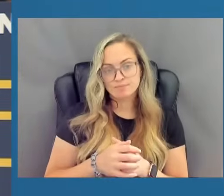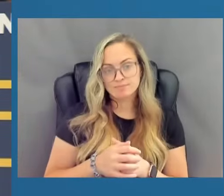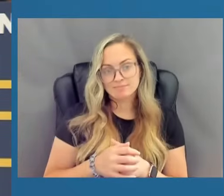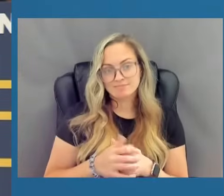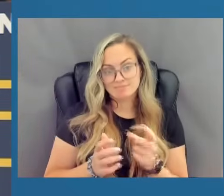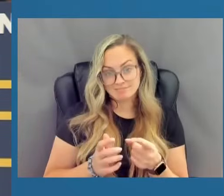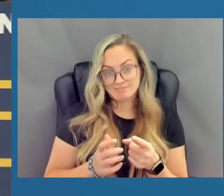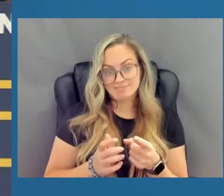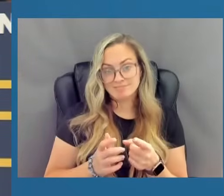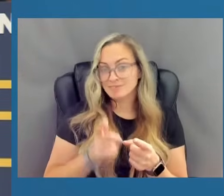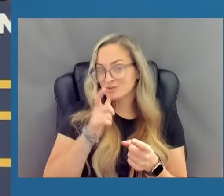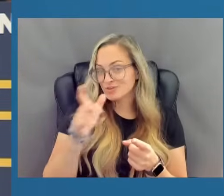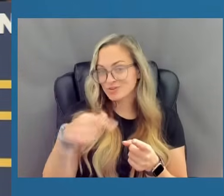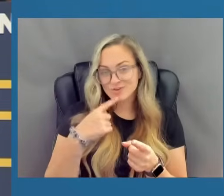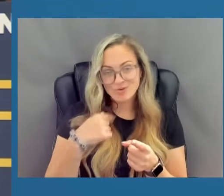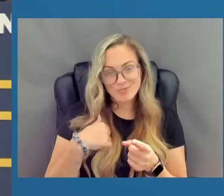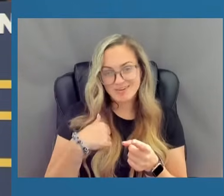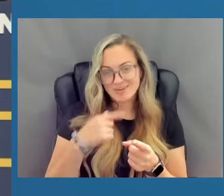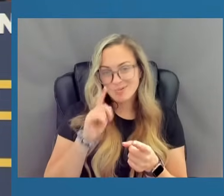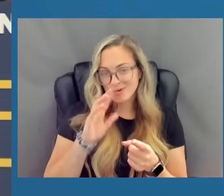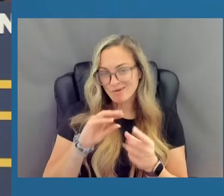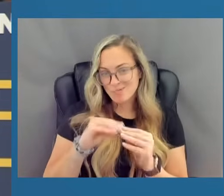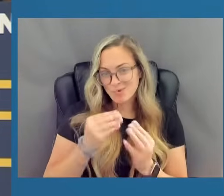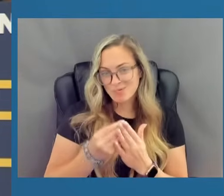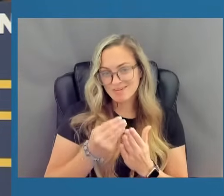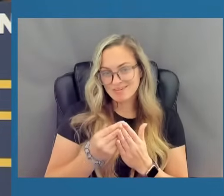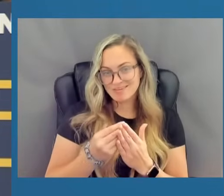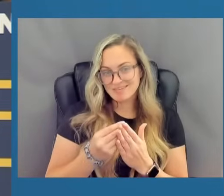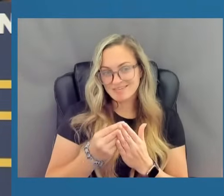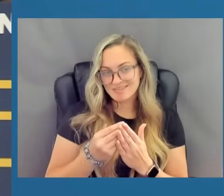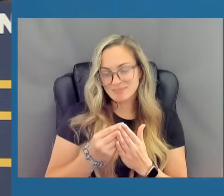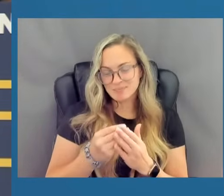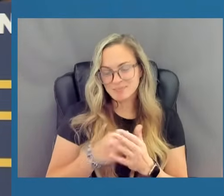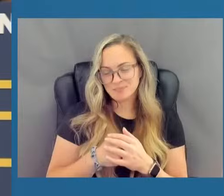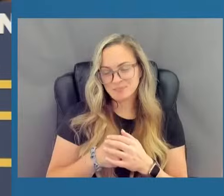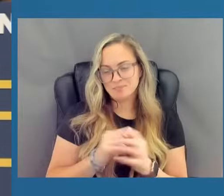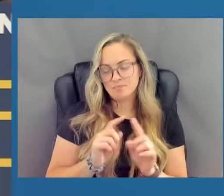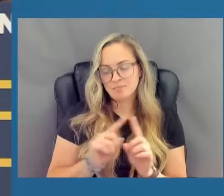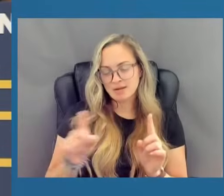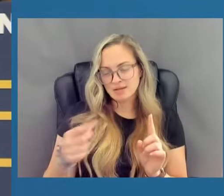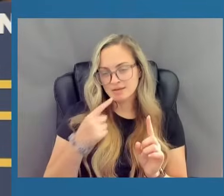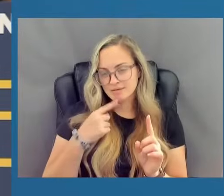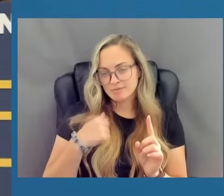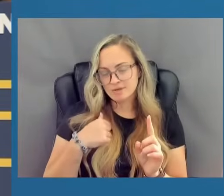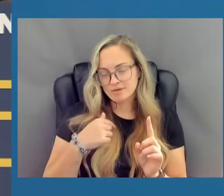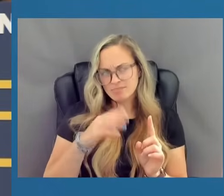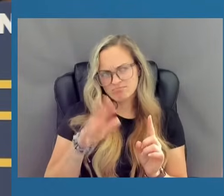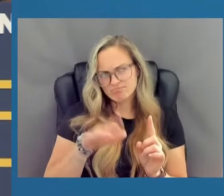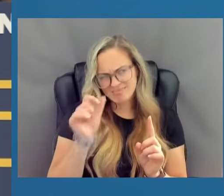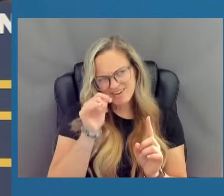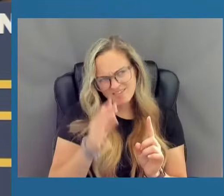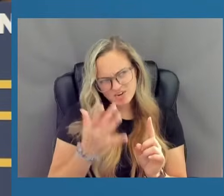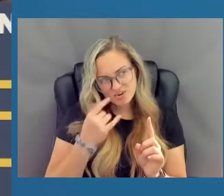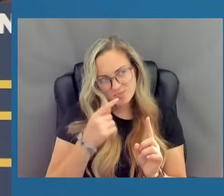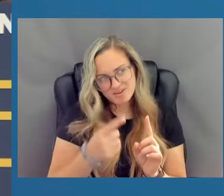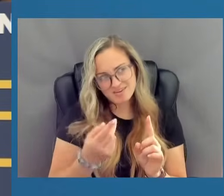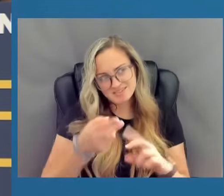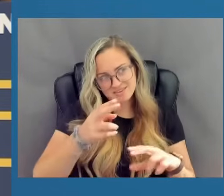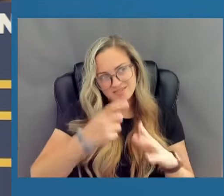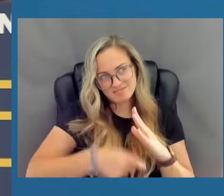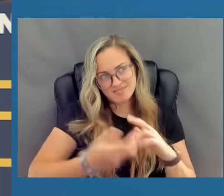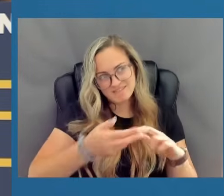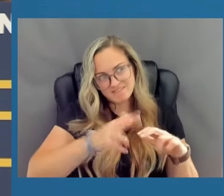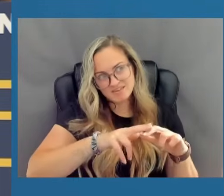you shouldn't have told me this one. You'd have more money in our coffers. But he says, Governor, because of inflation,